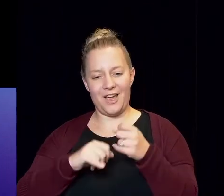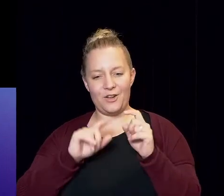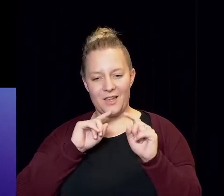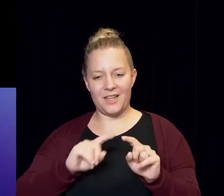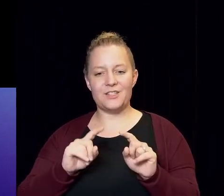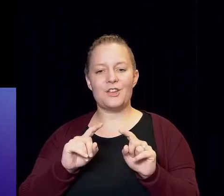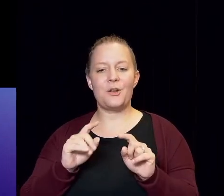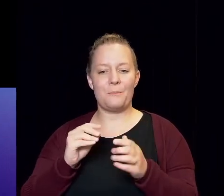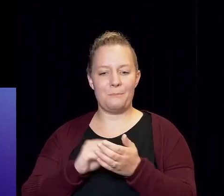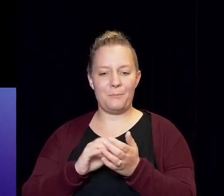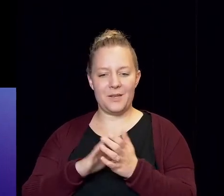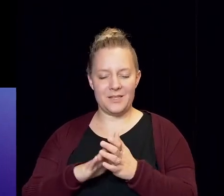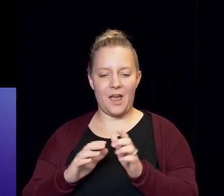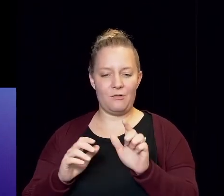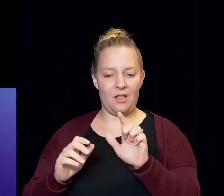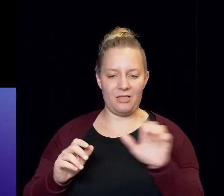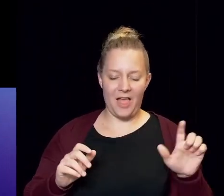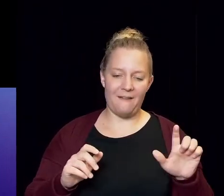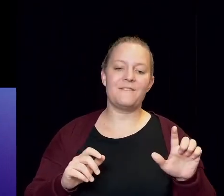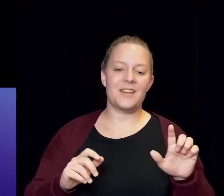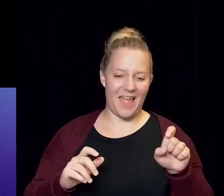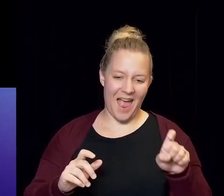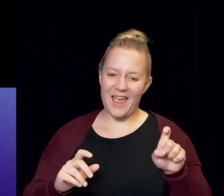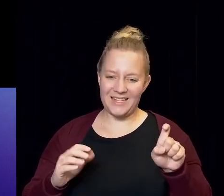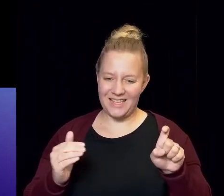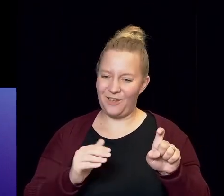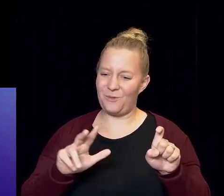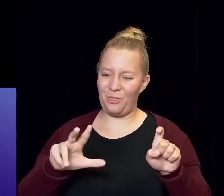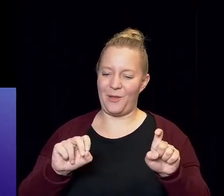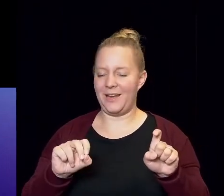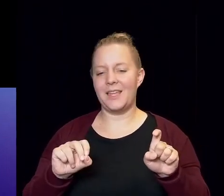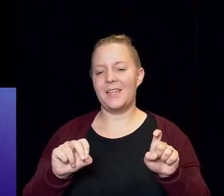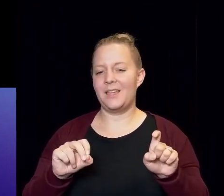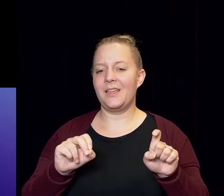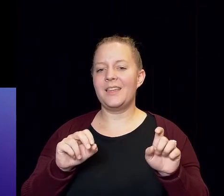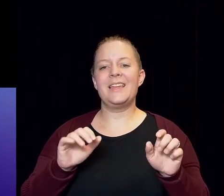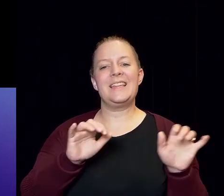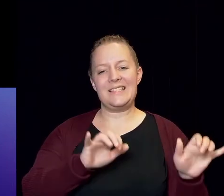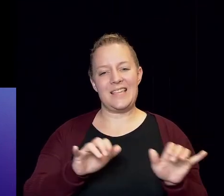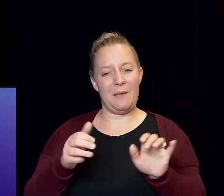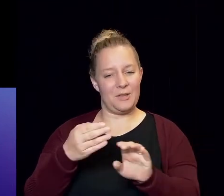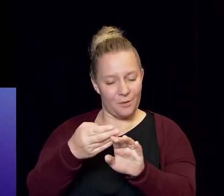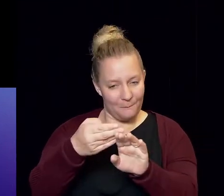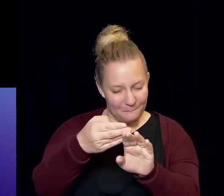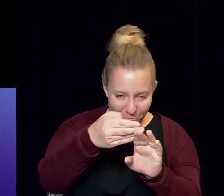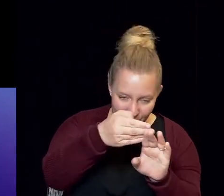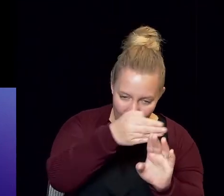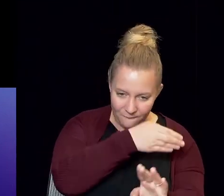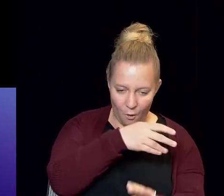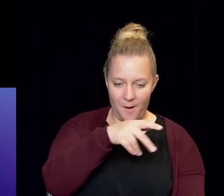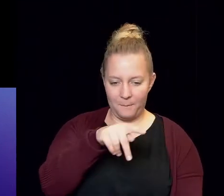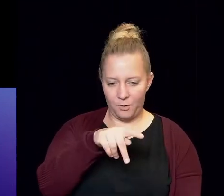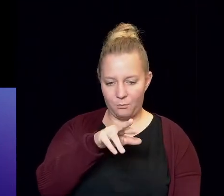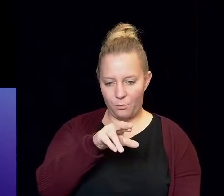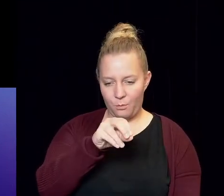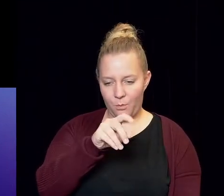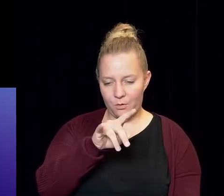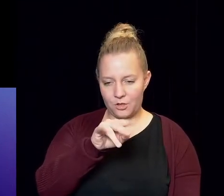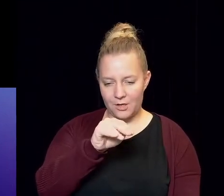put the variable on the left. So x equals 30, just like when you worked it out in this one from the proportion